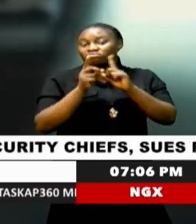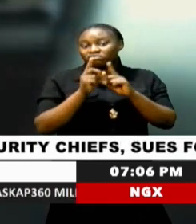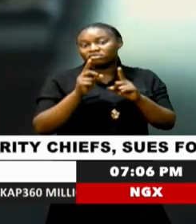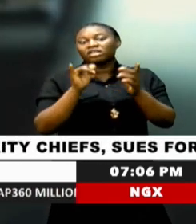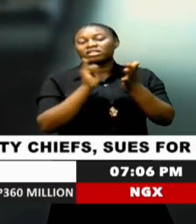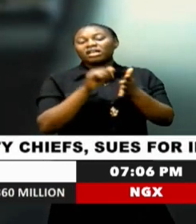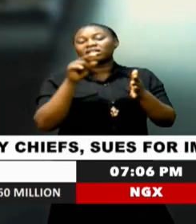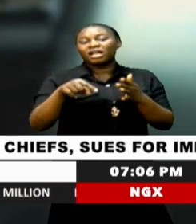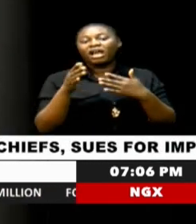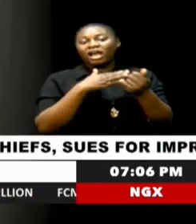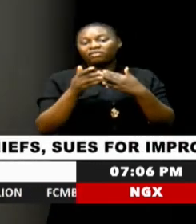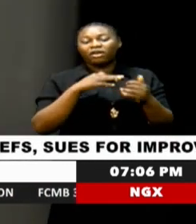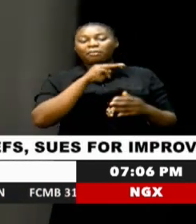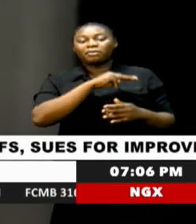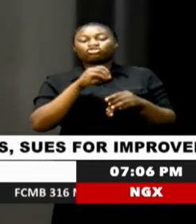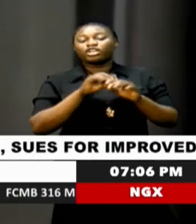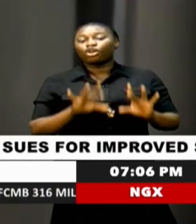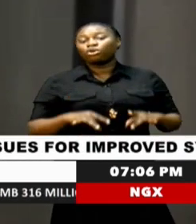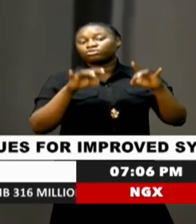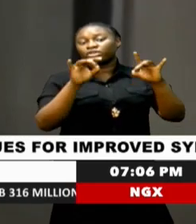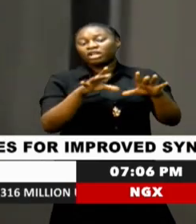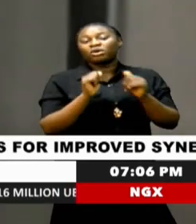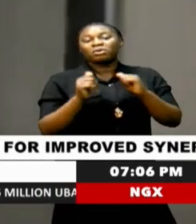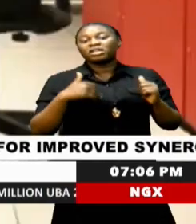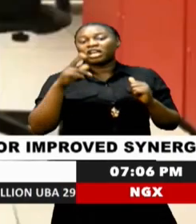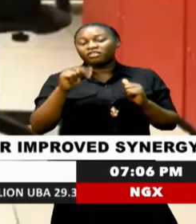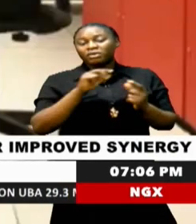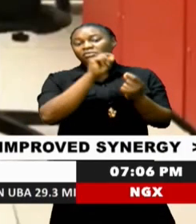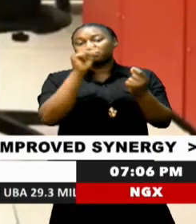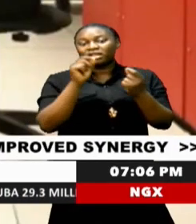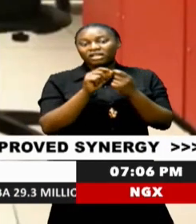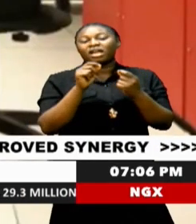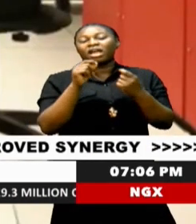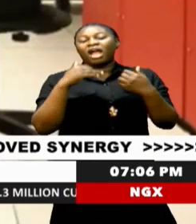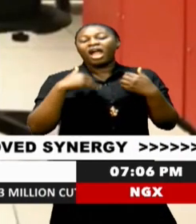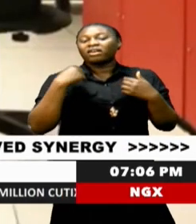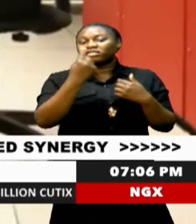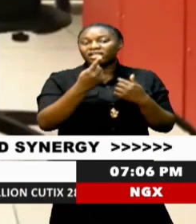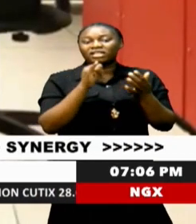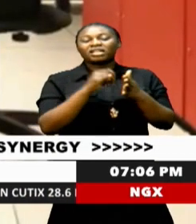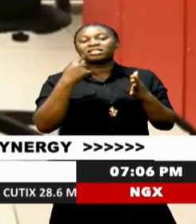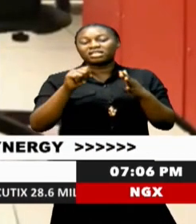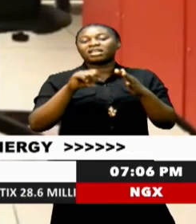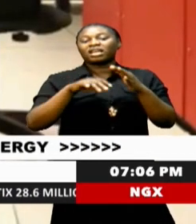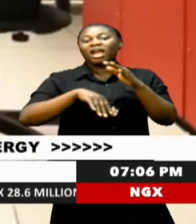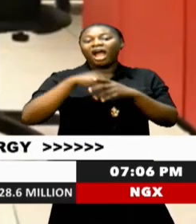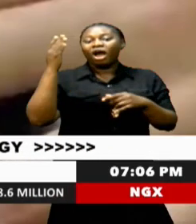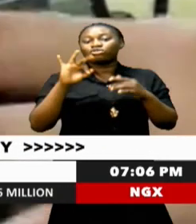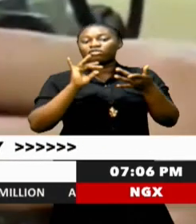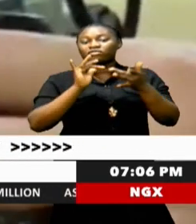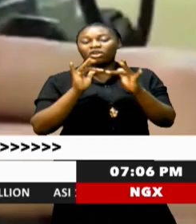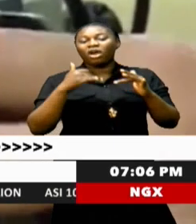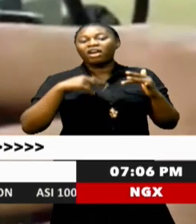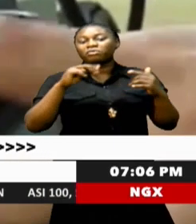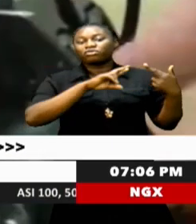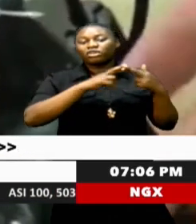Home Affairs Ministry in Australia, which has been particularly hard hit, said the outage appeared to be related to